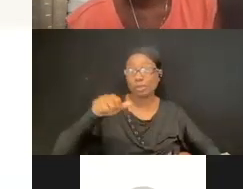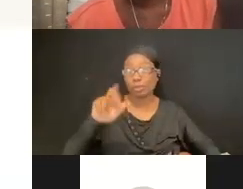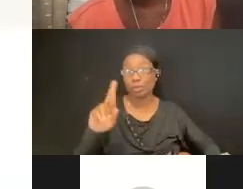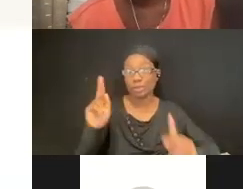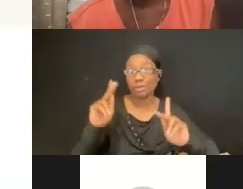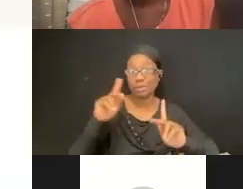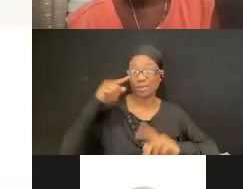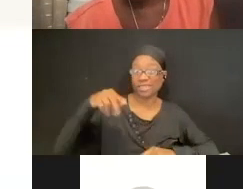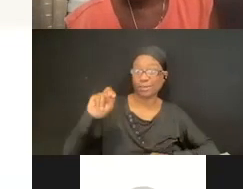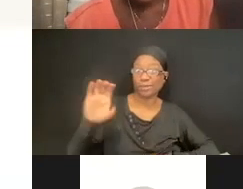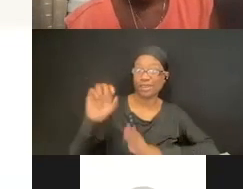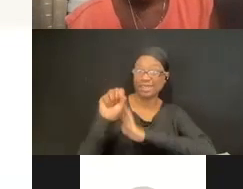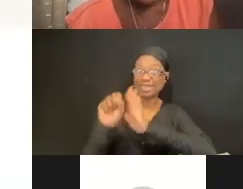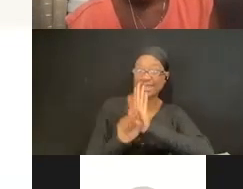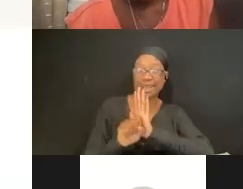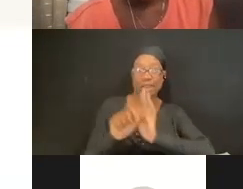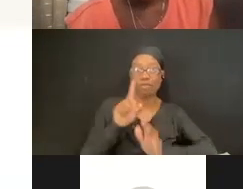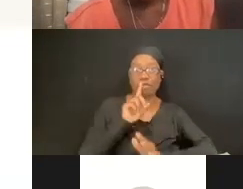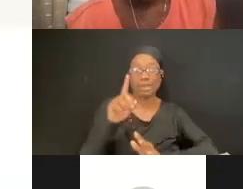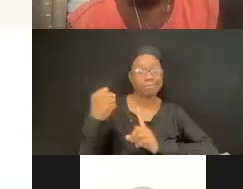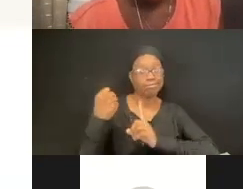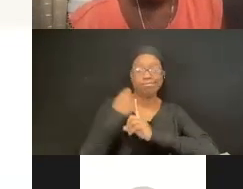are really feeling the brunt of that impact.